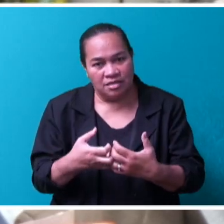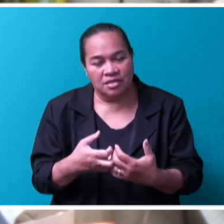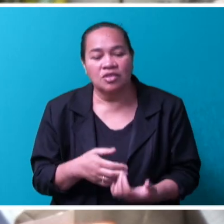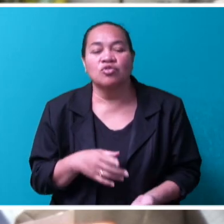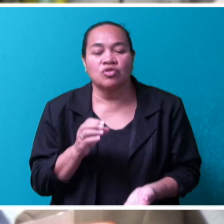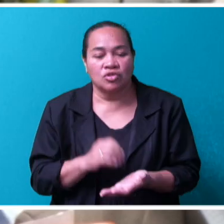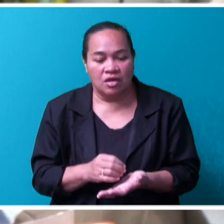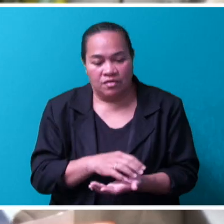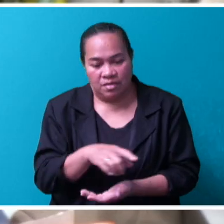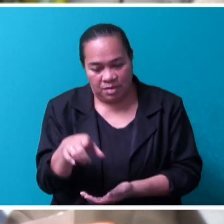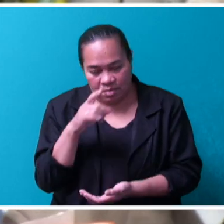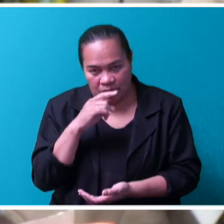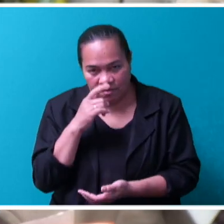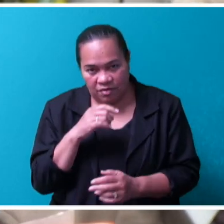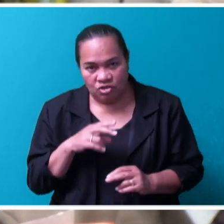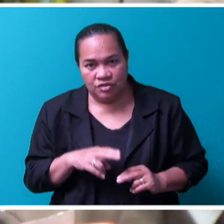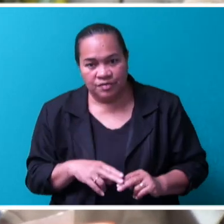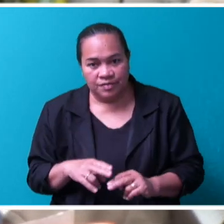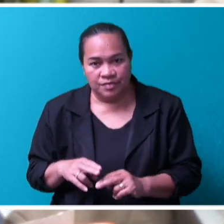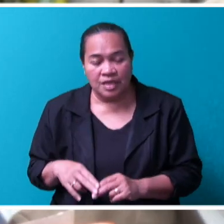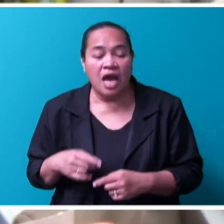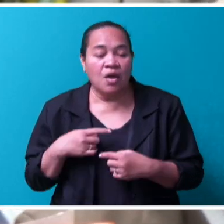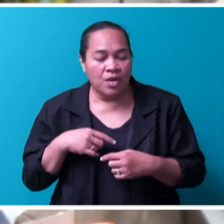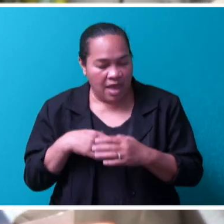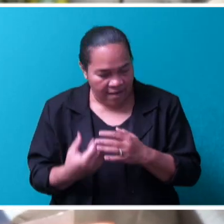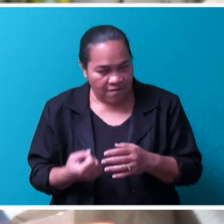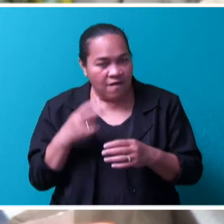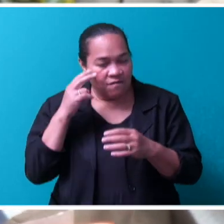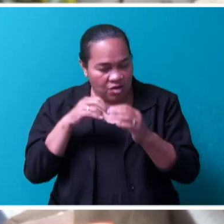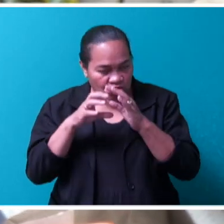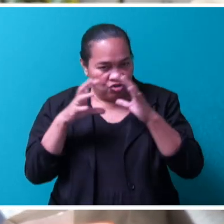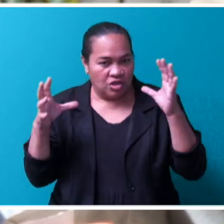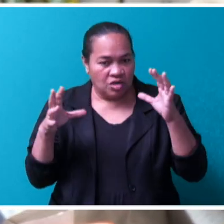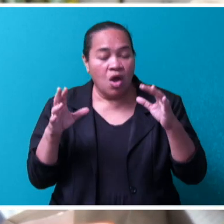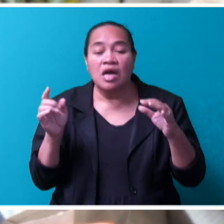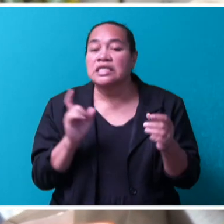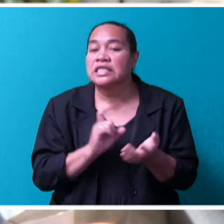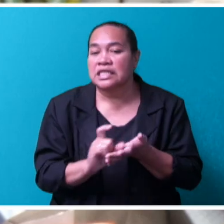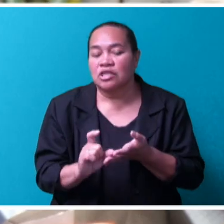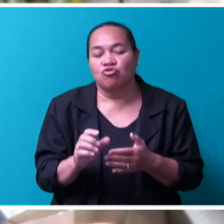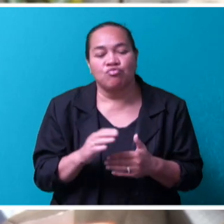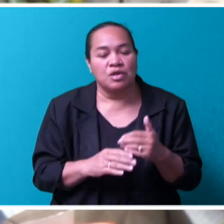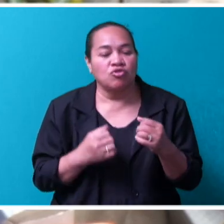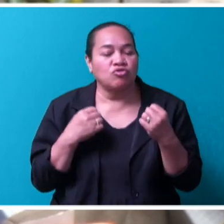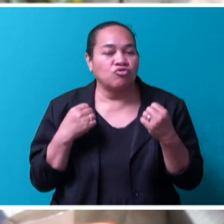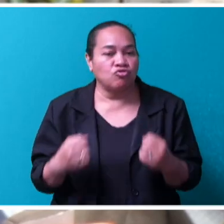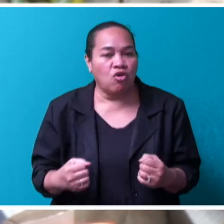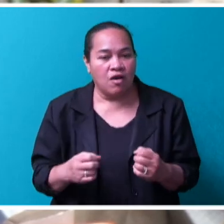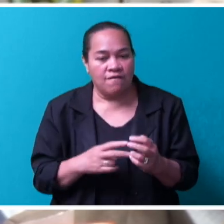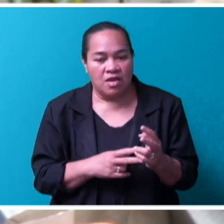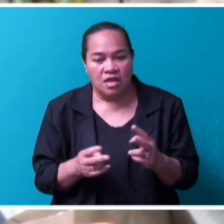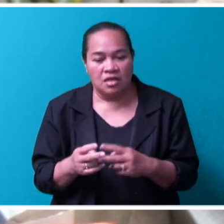Mr. Speaker, sir, our vision is clear: to build stronger villages, stronger provincial